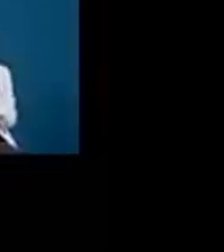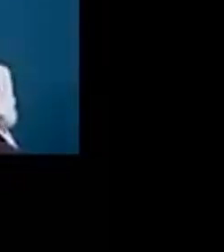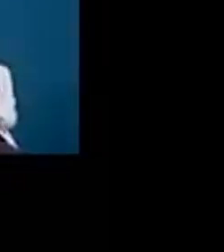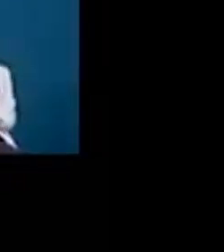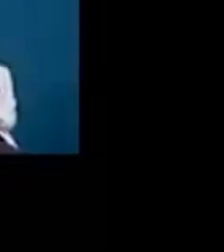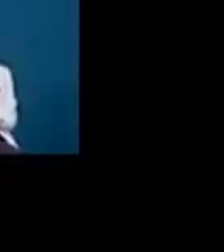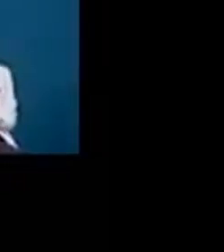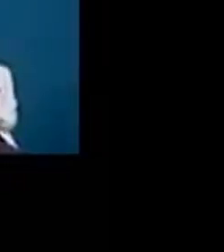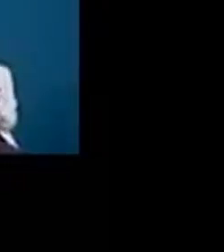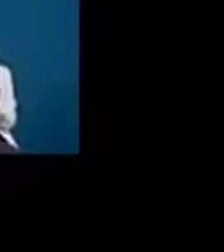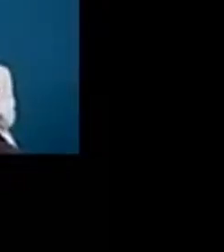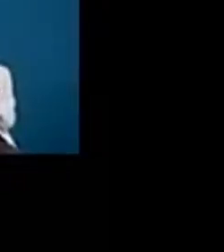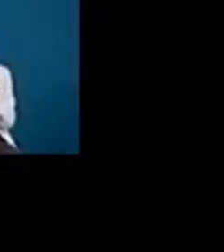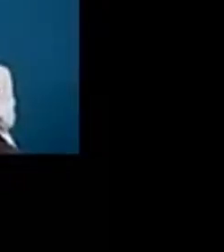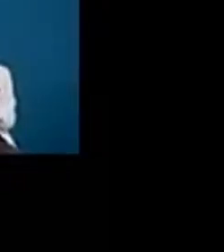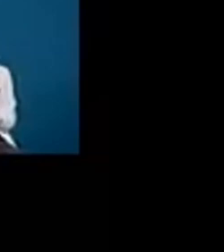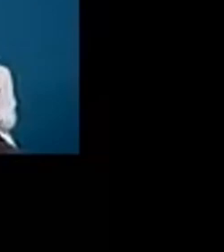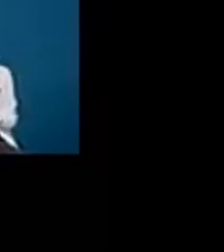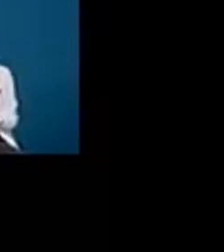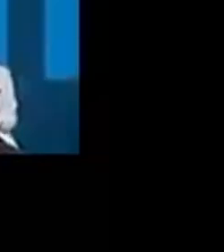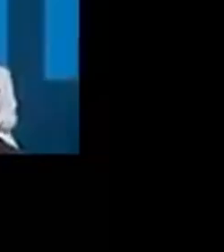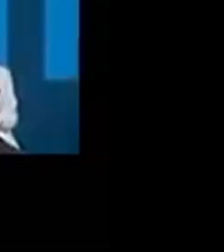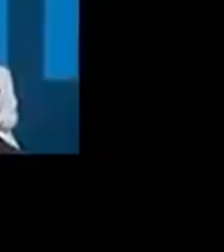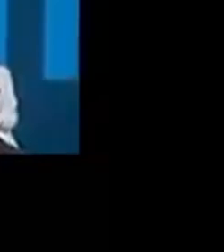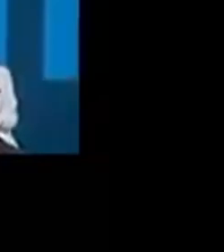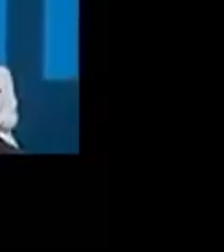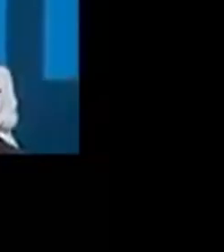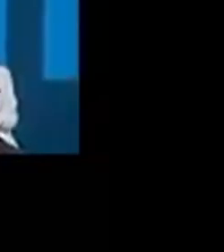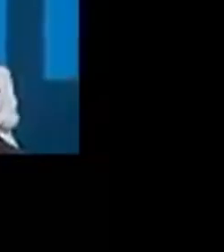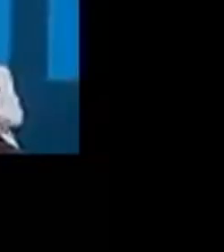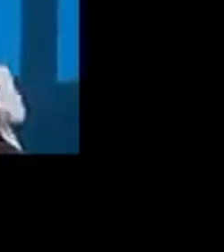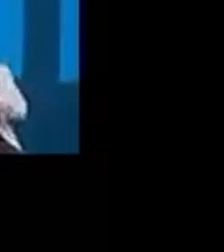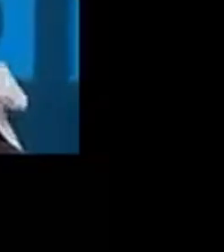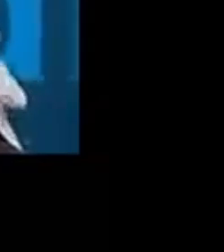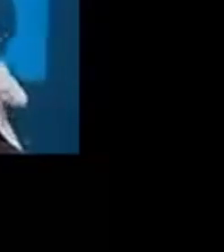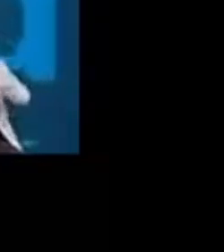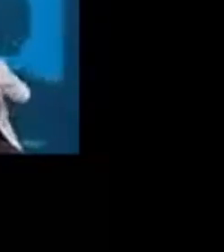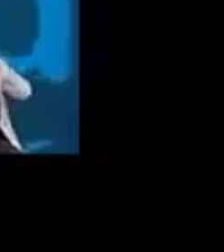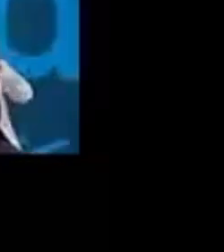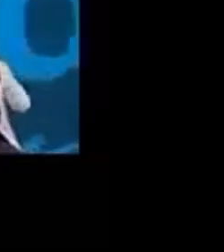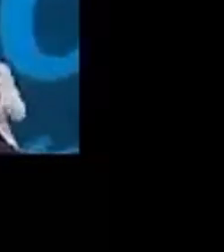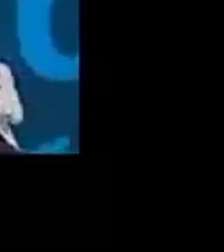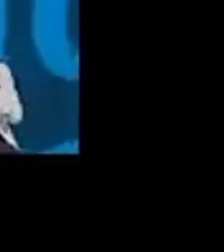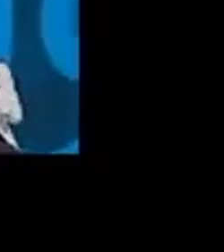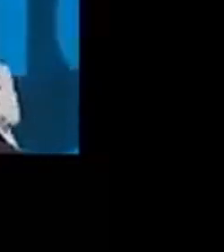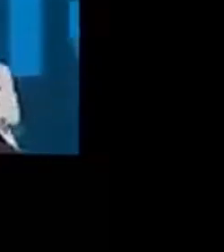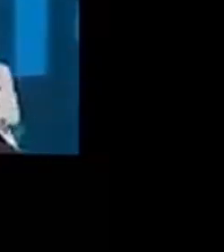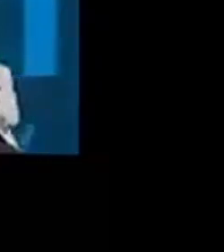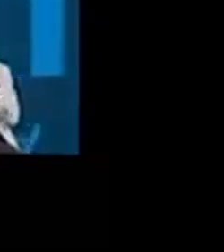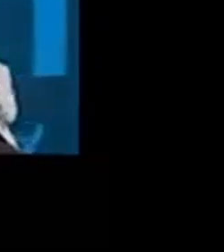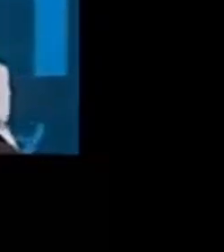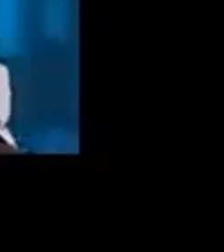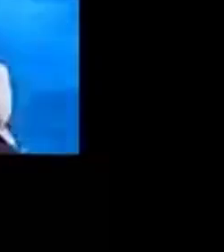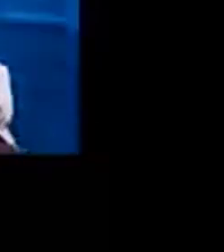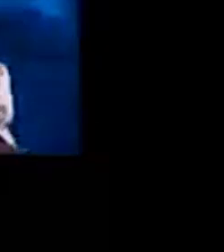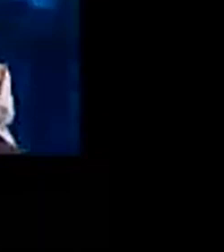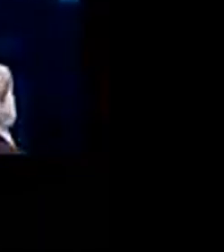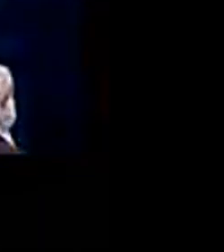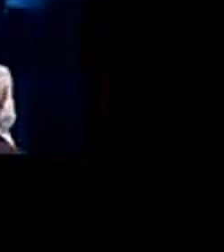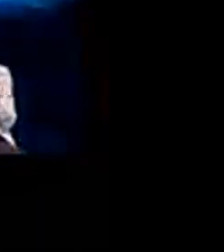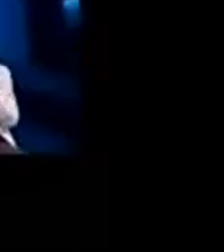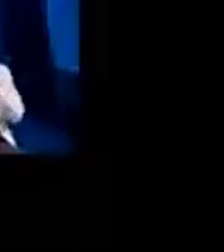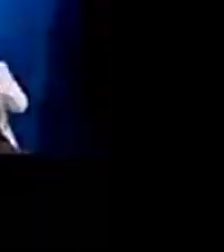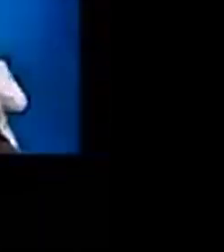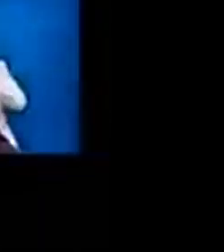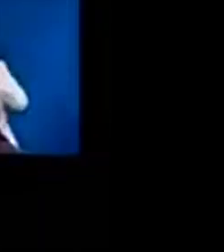tell me, the apostles in the plural. Power, the same power